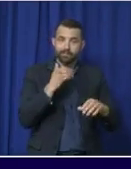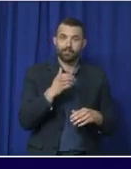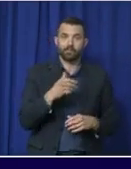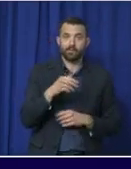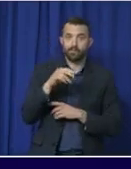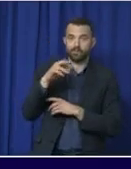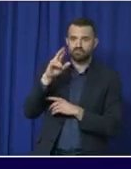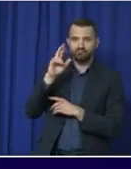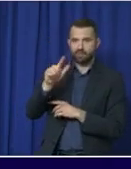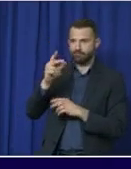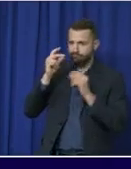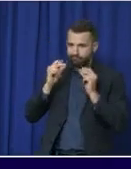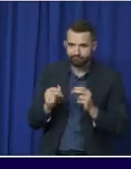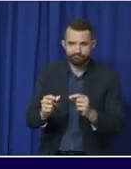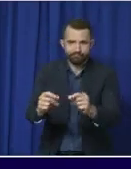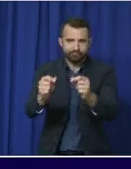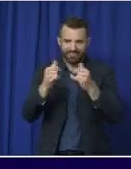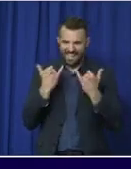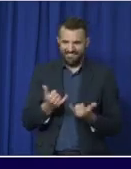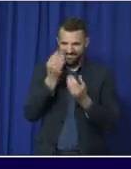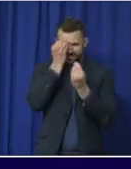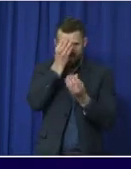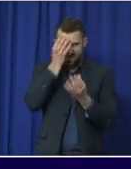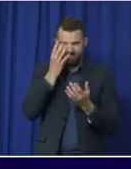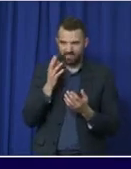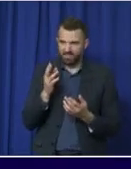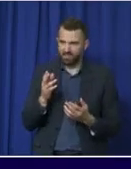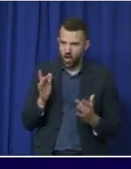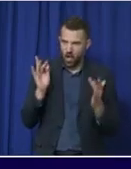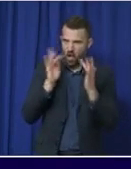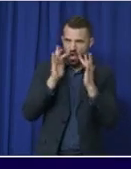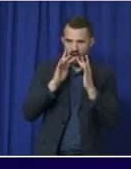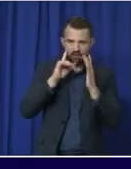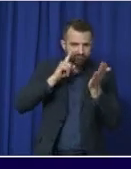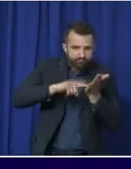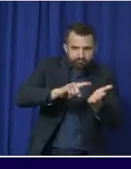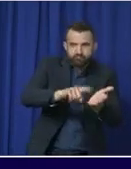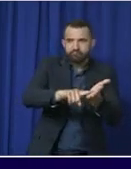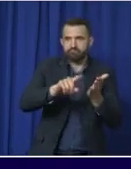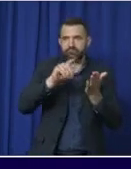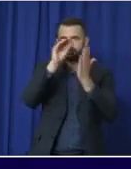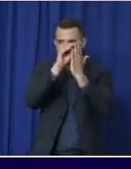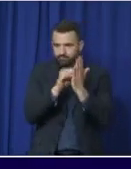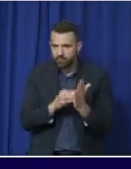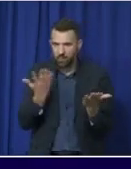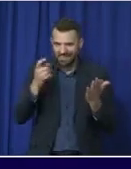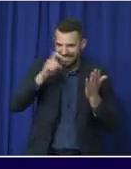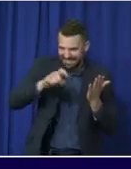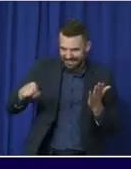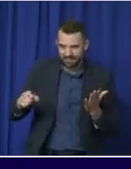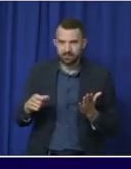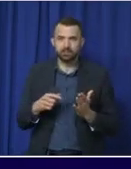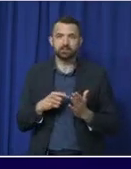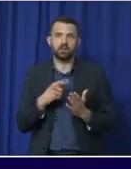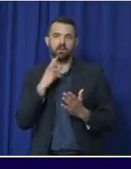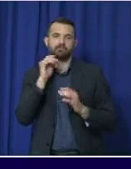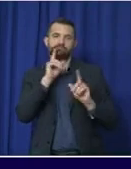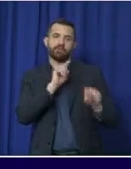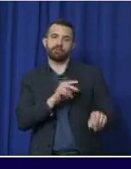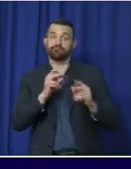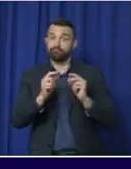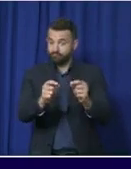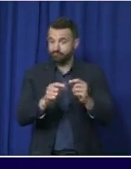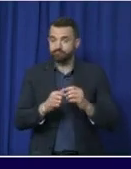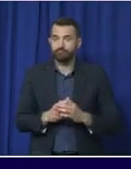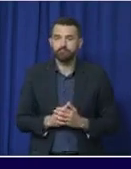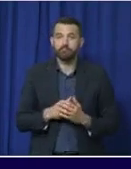capacity to support these individuals and contain the virus. It also enables hospitals and health